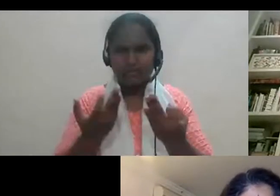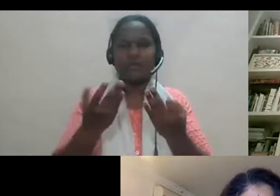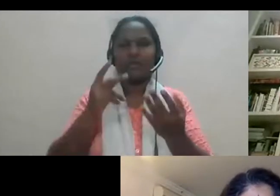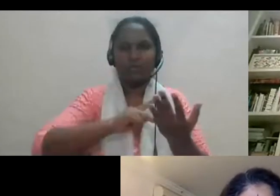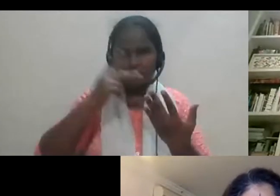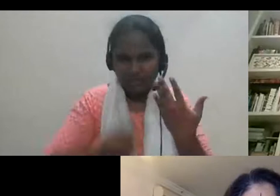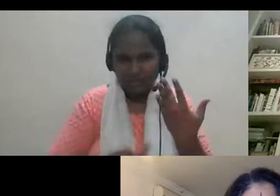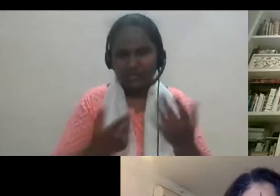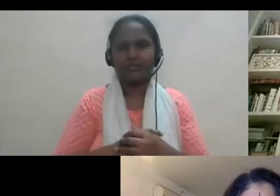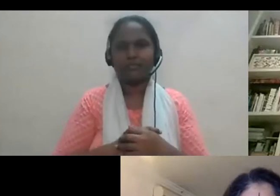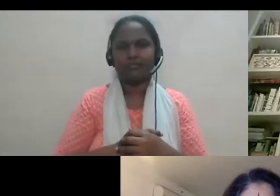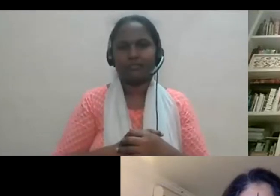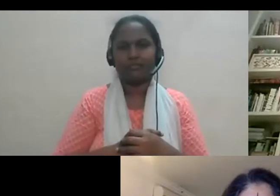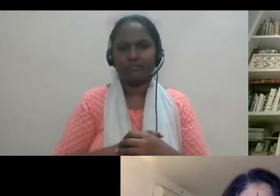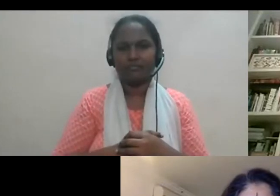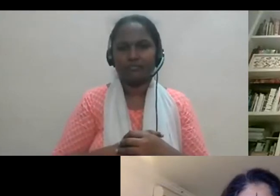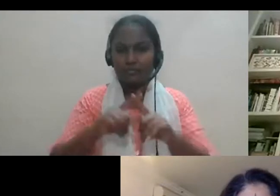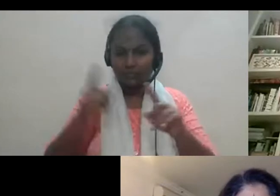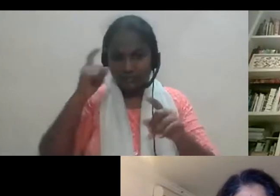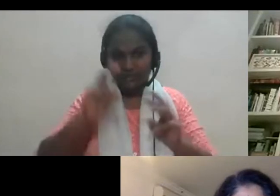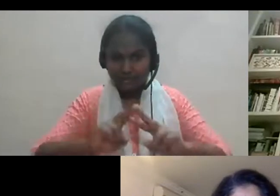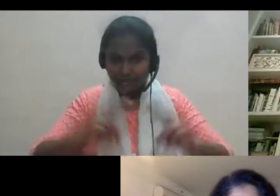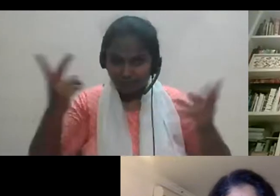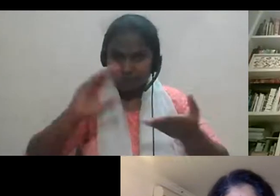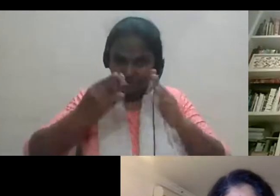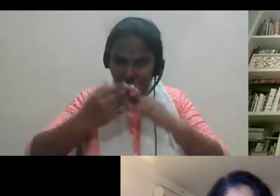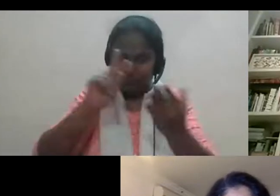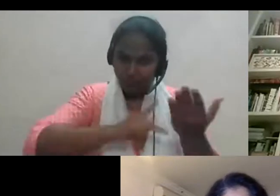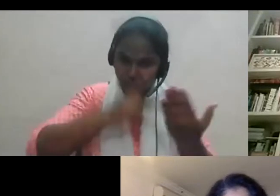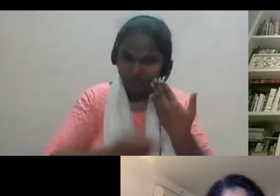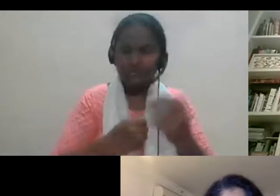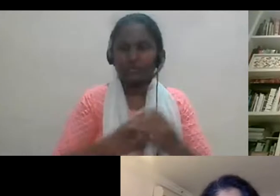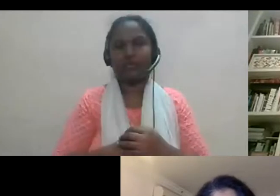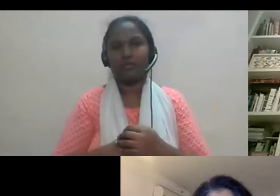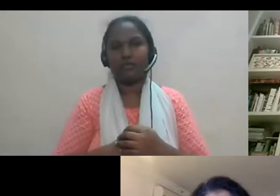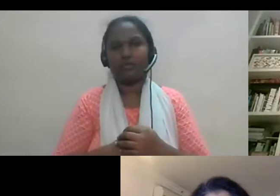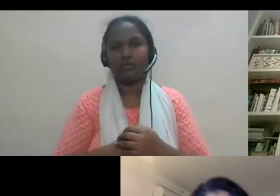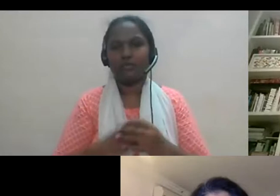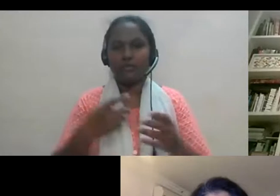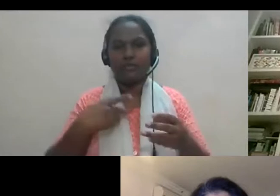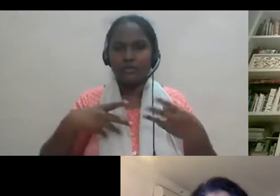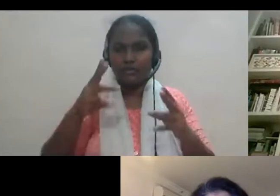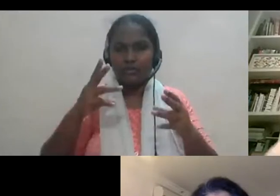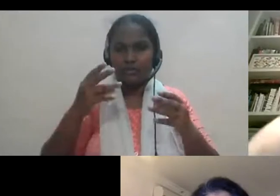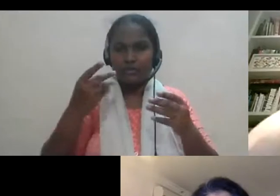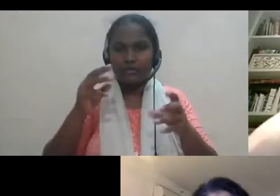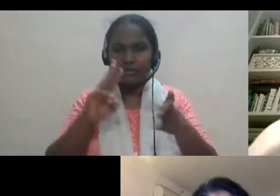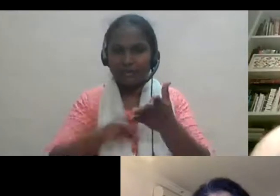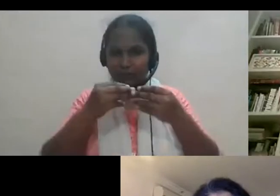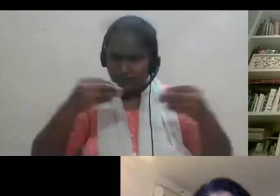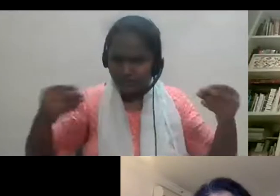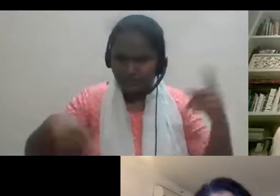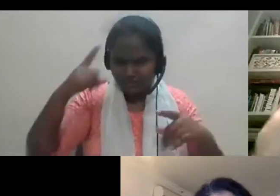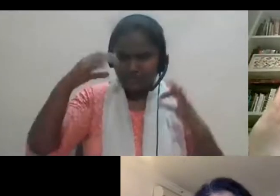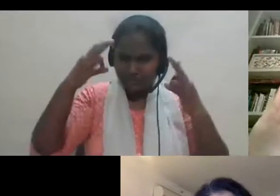also the different communities programs. The way in which we measure it really is, you know,